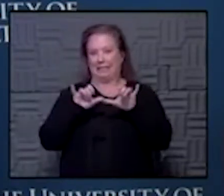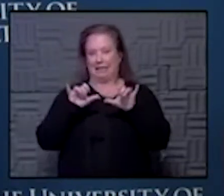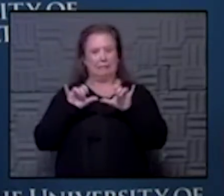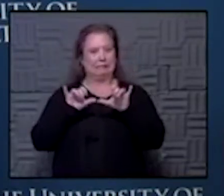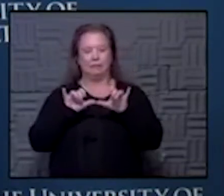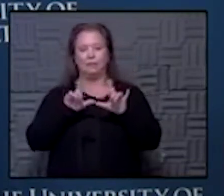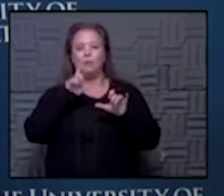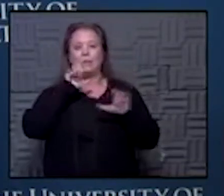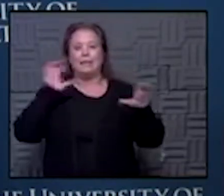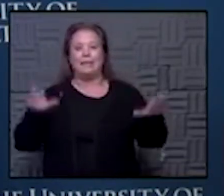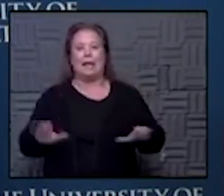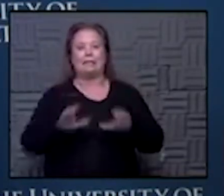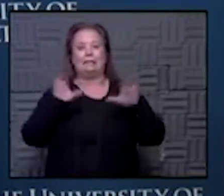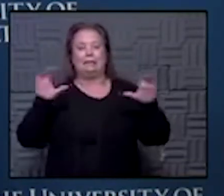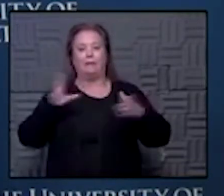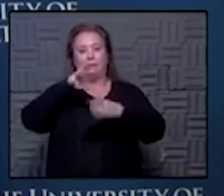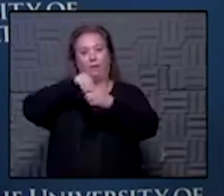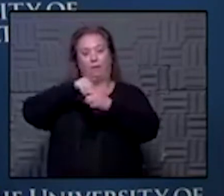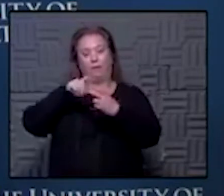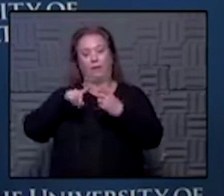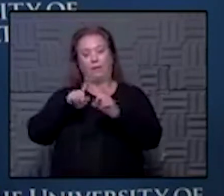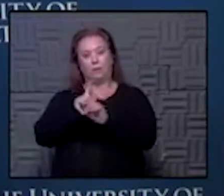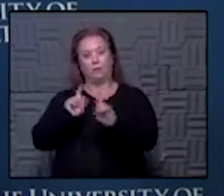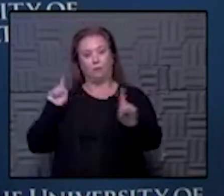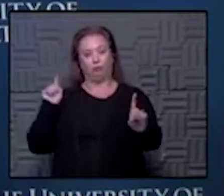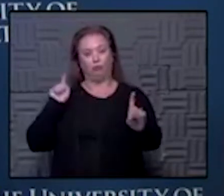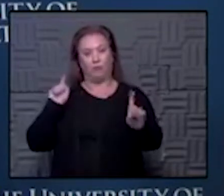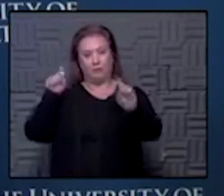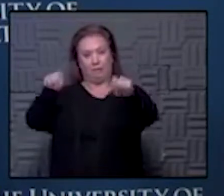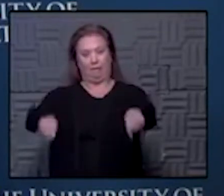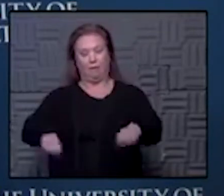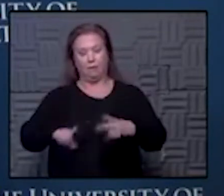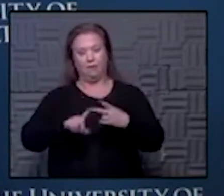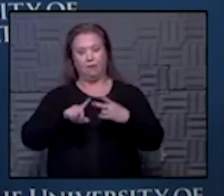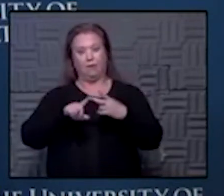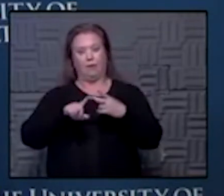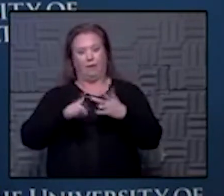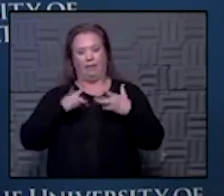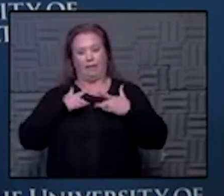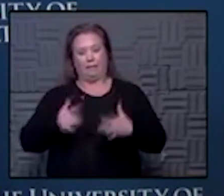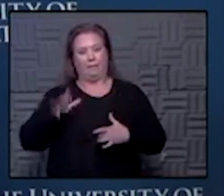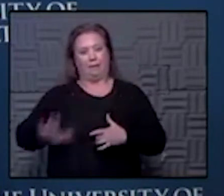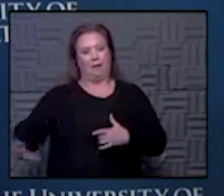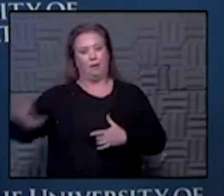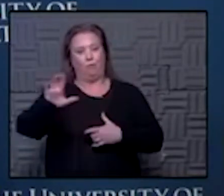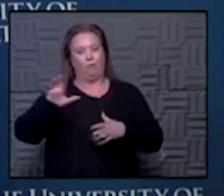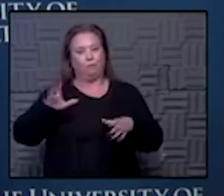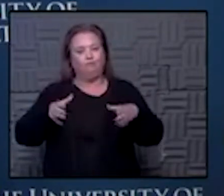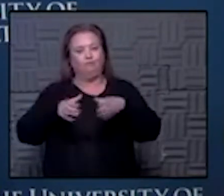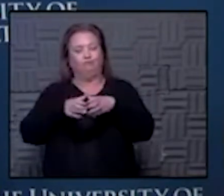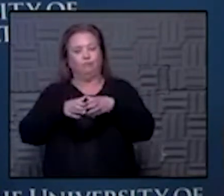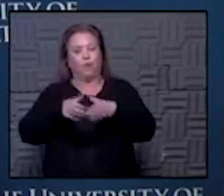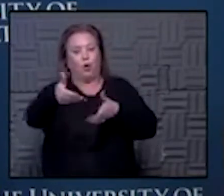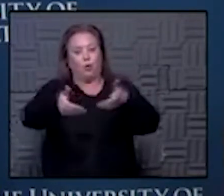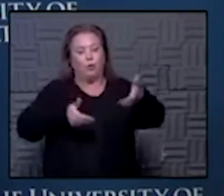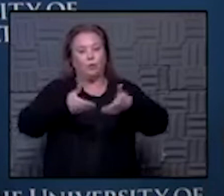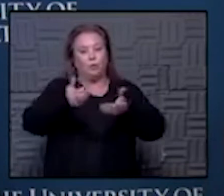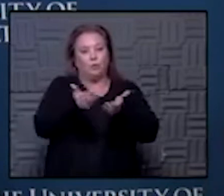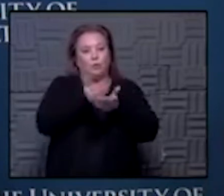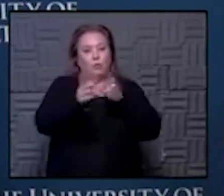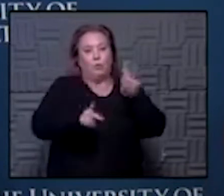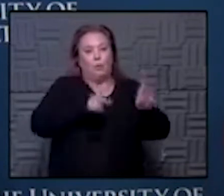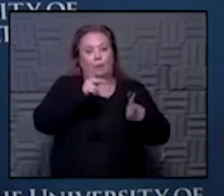it's really the activities involved. Can you maintain the social distancing? Are these folks typically in your bubble? Are you introducing new